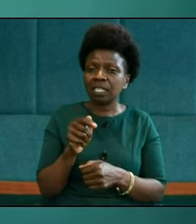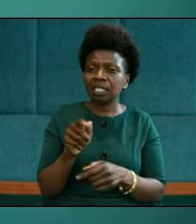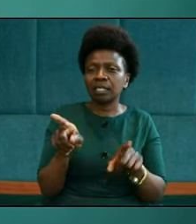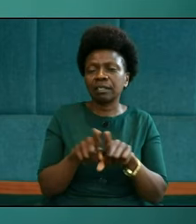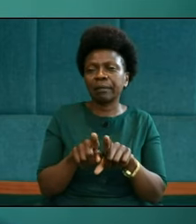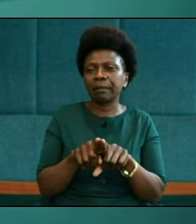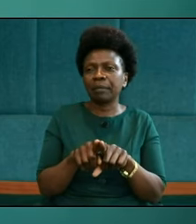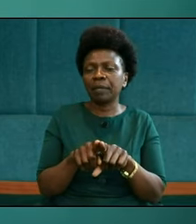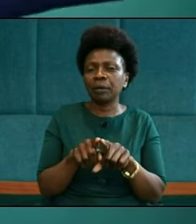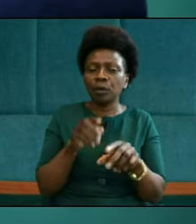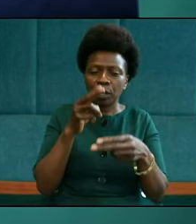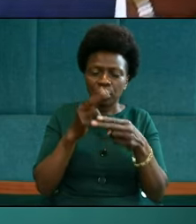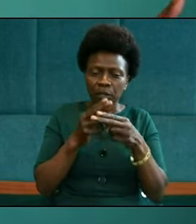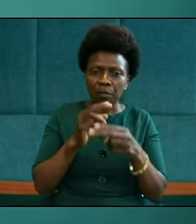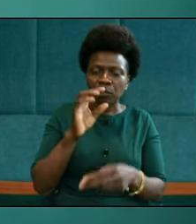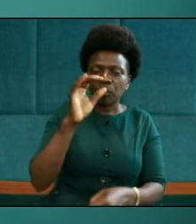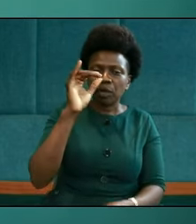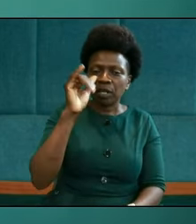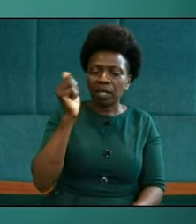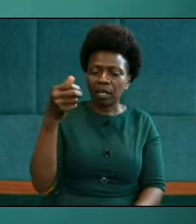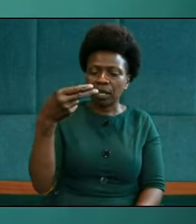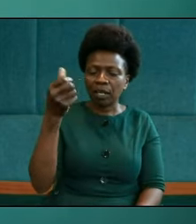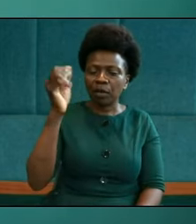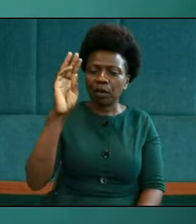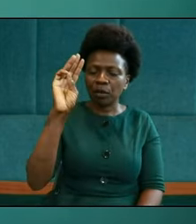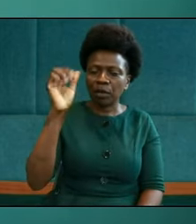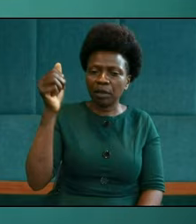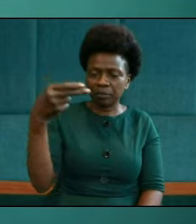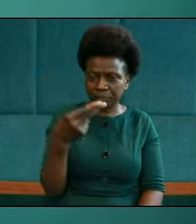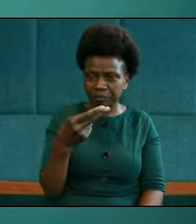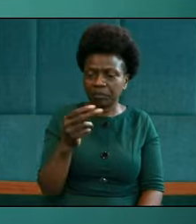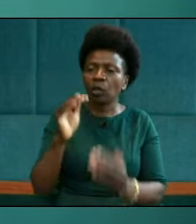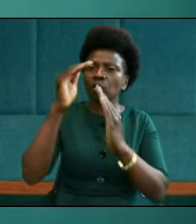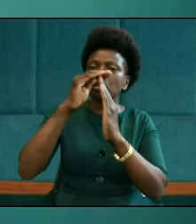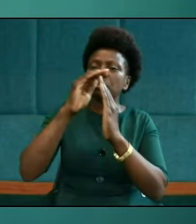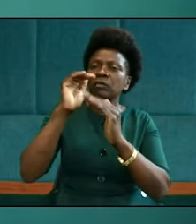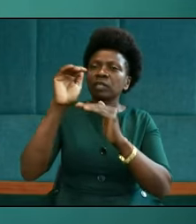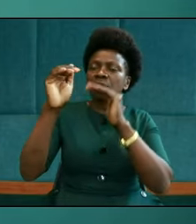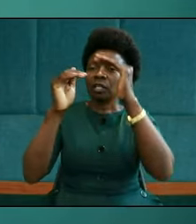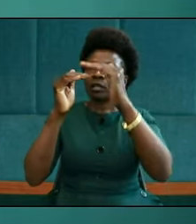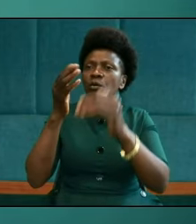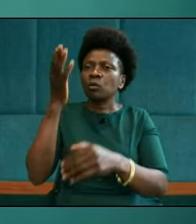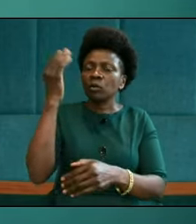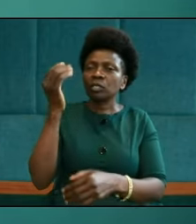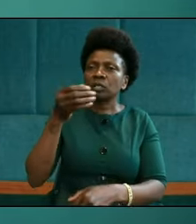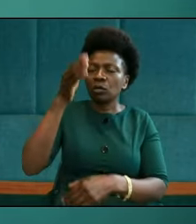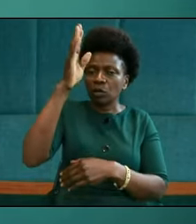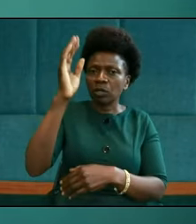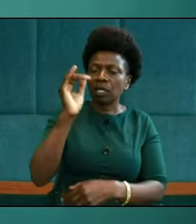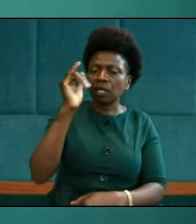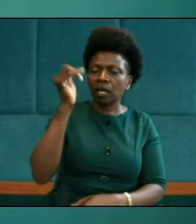Yahweh. So he's saying, on top of the ladder was Yahweh.